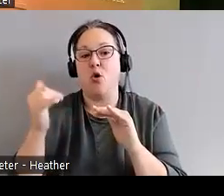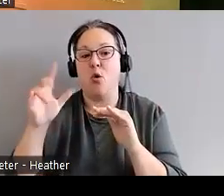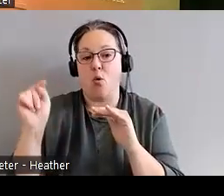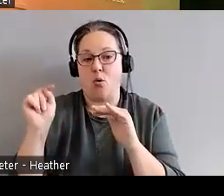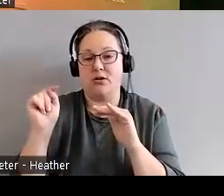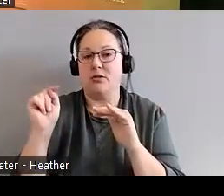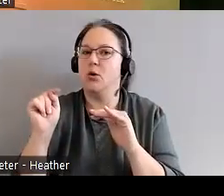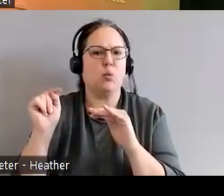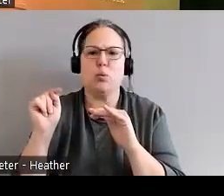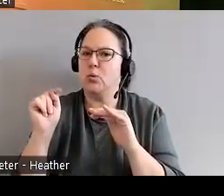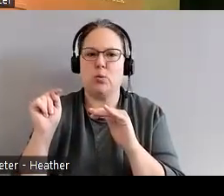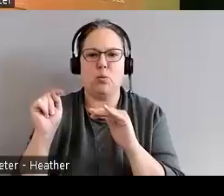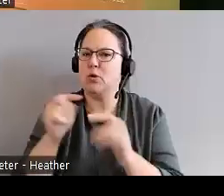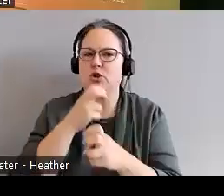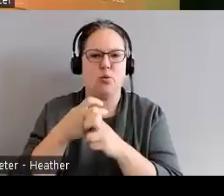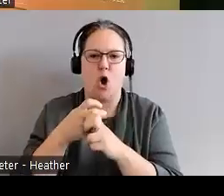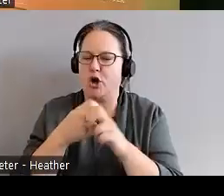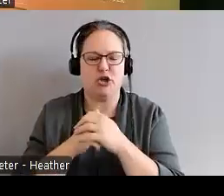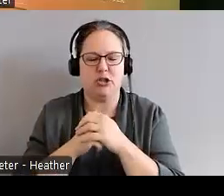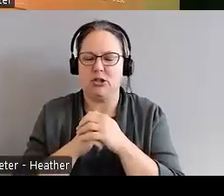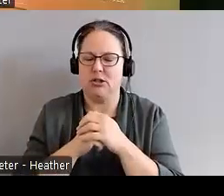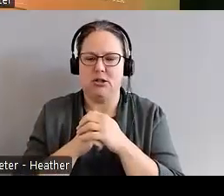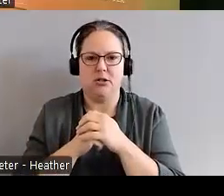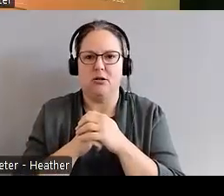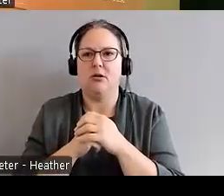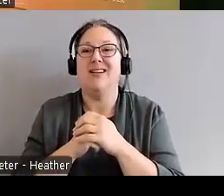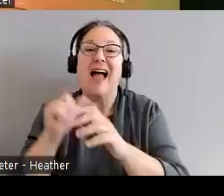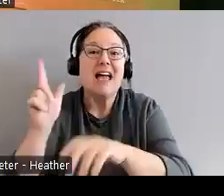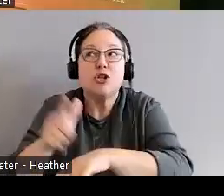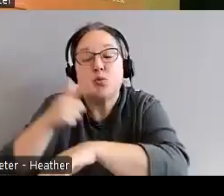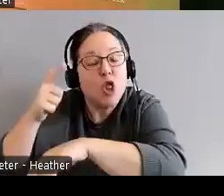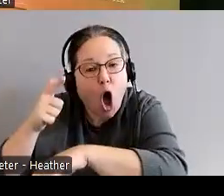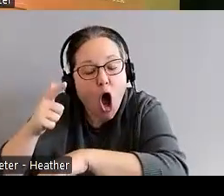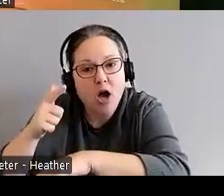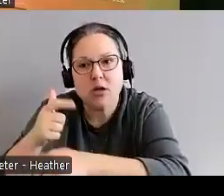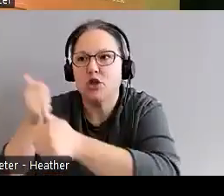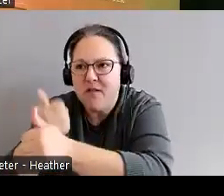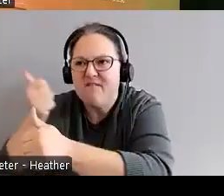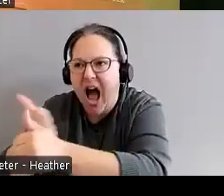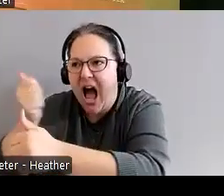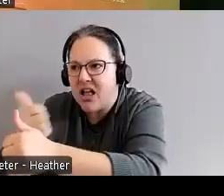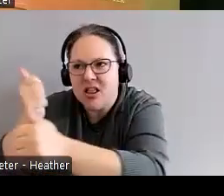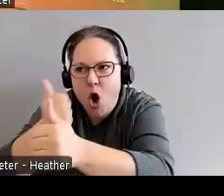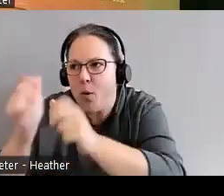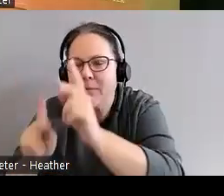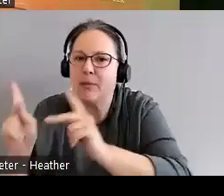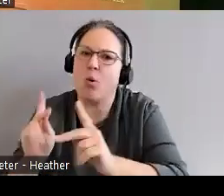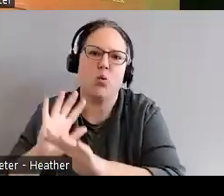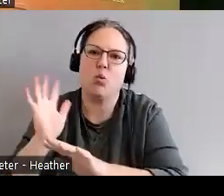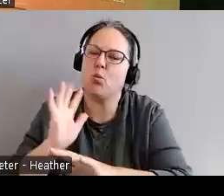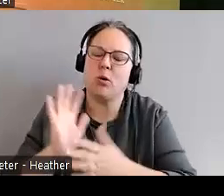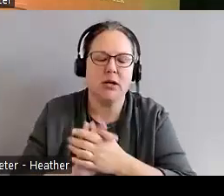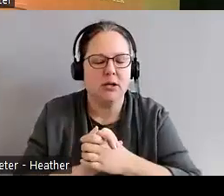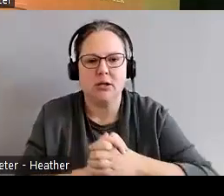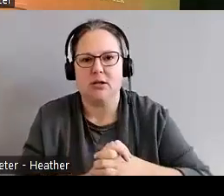do. And also it takes too long to keep following these patients. So I wanted to work with something